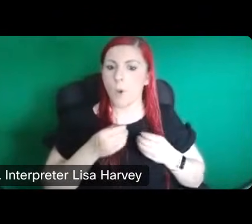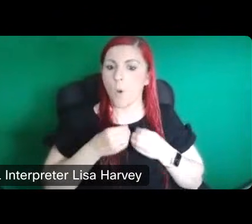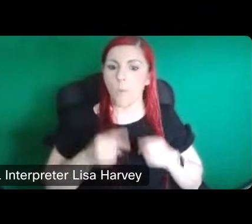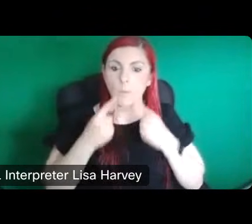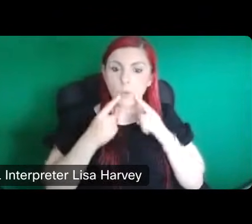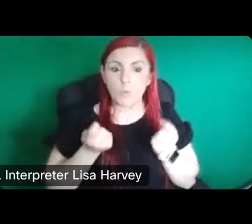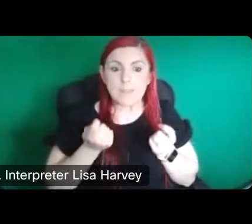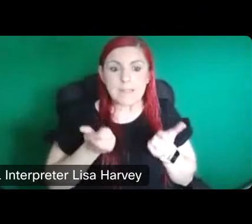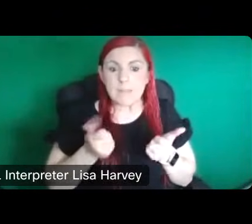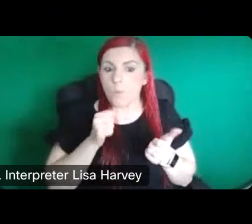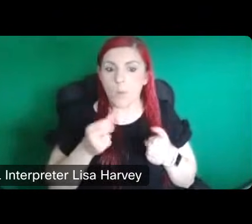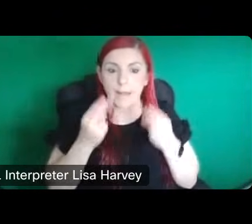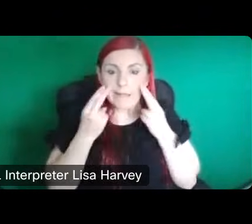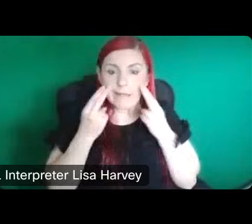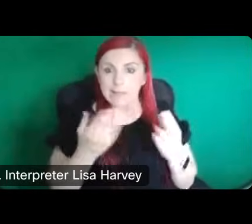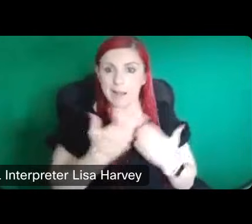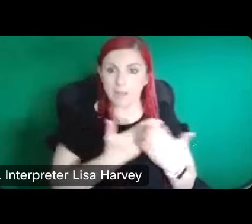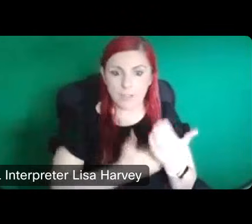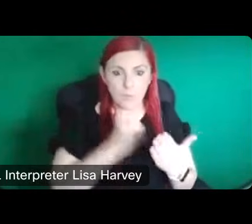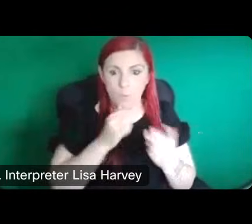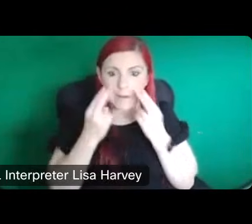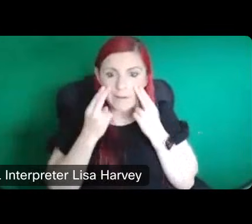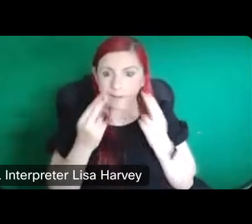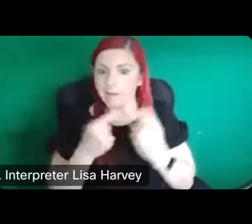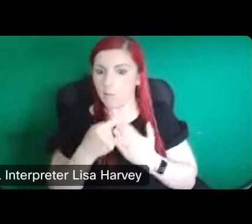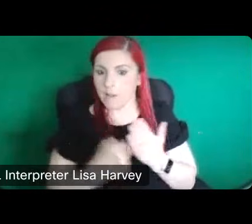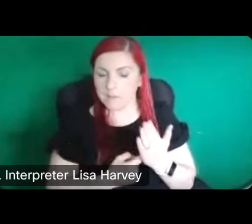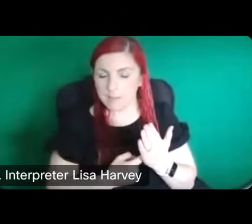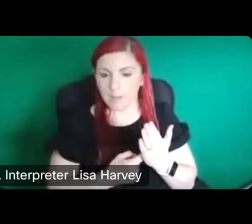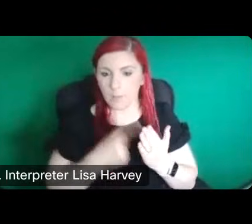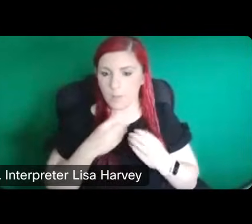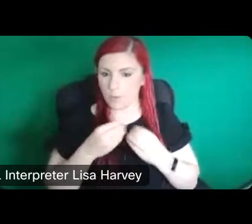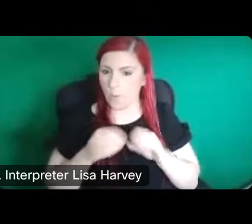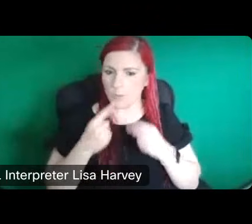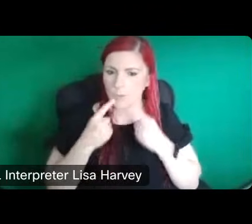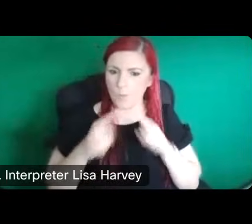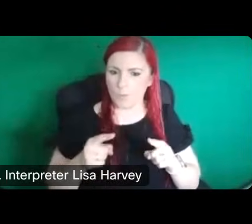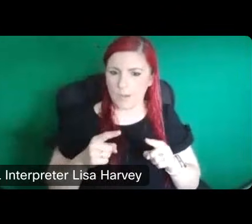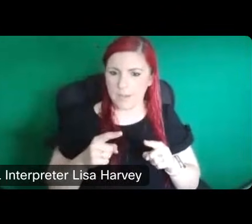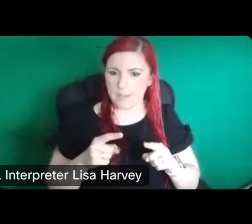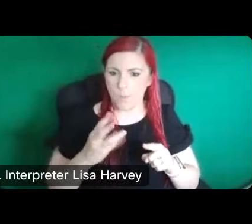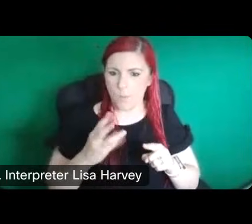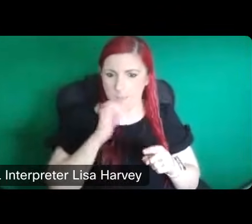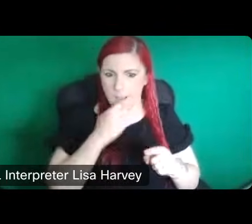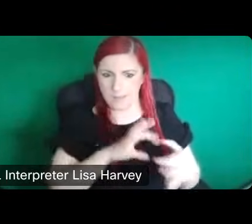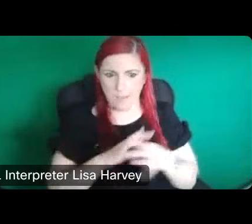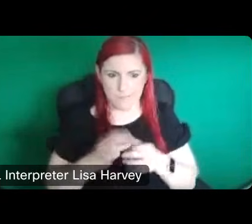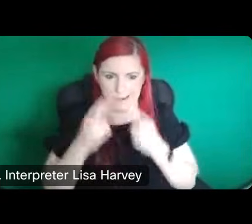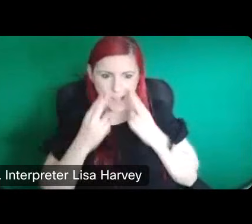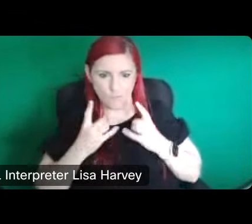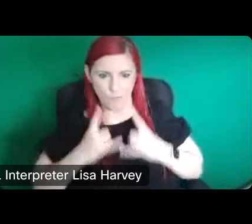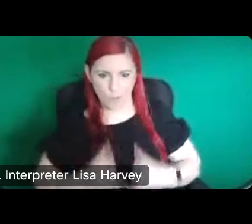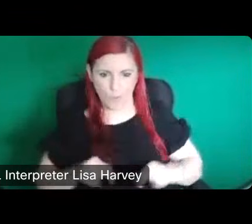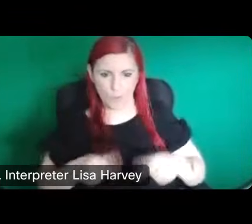encouragement, legislation and help to do it. Open disclosure is set against the backdrop of human challenges. No healthcare